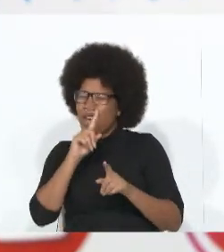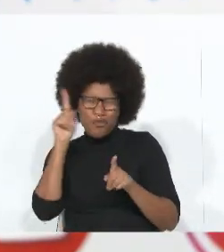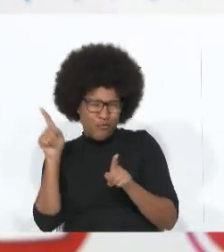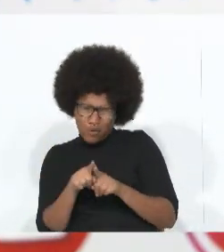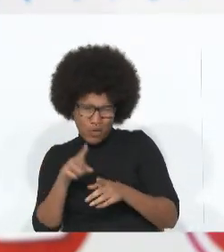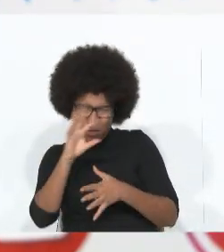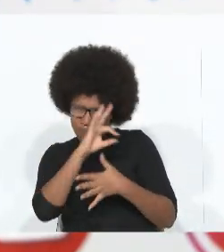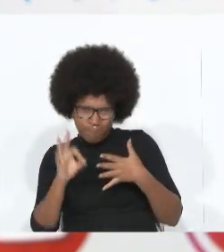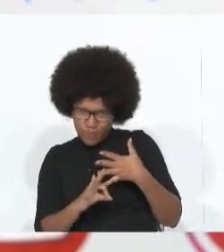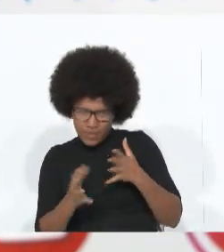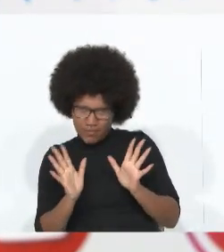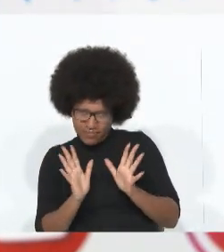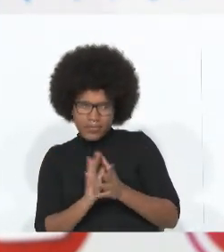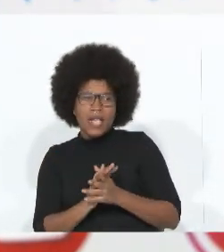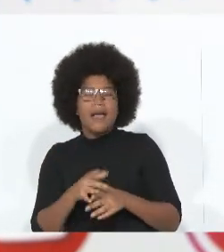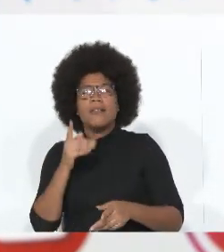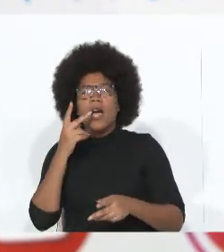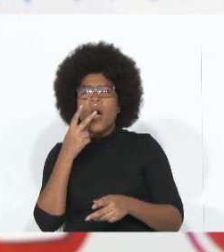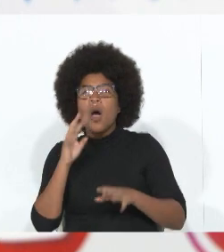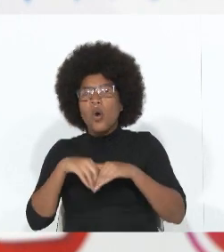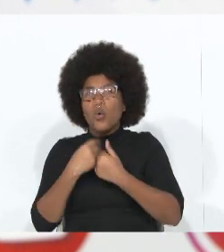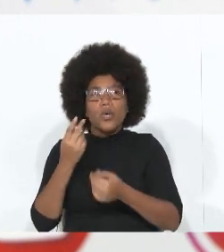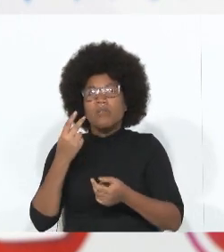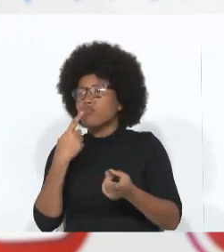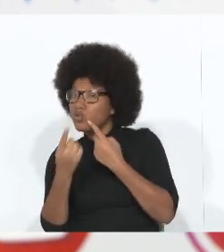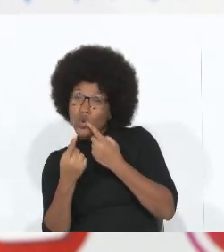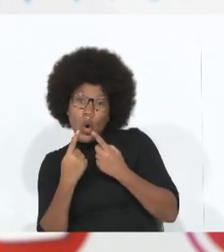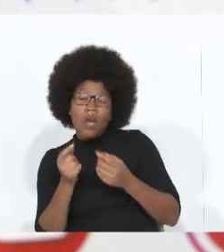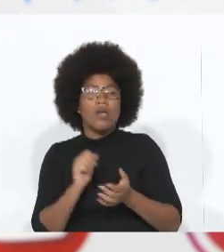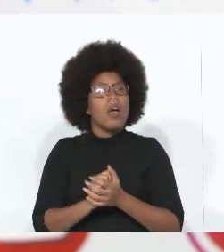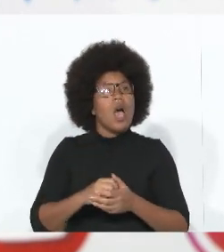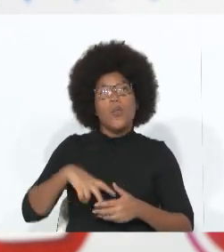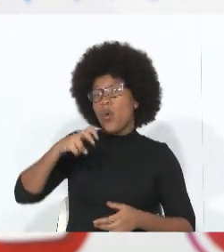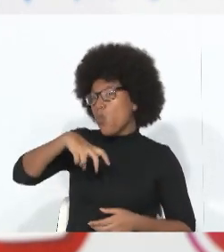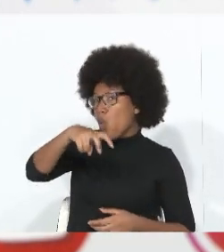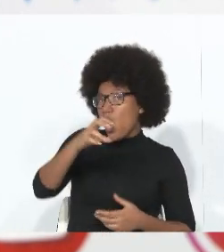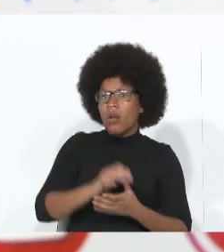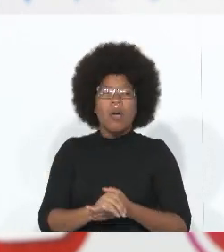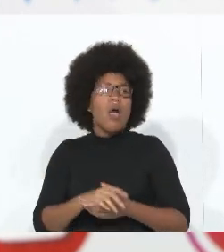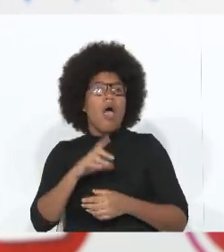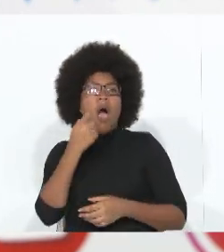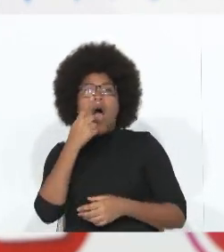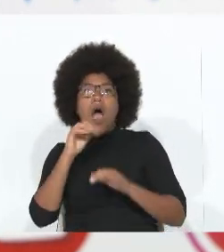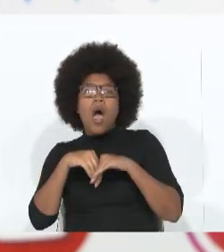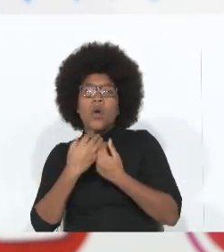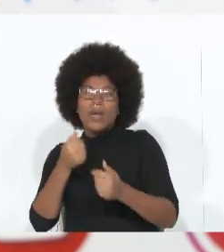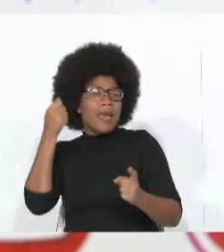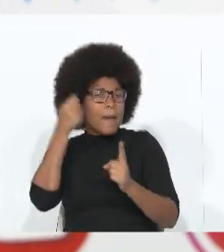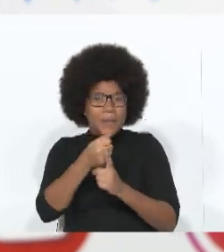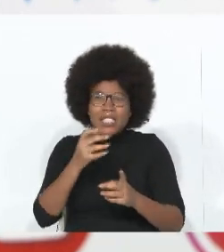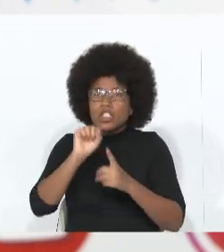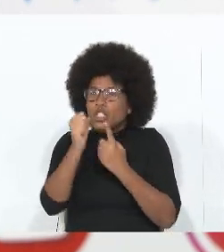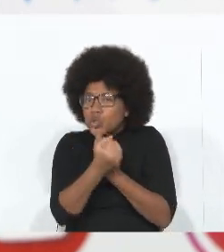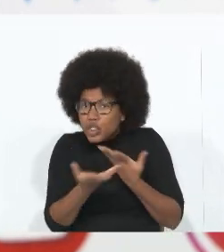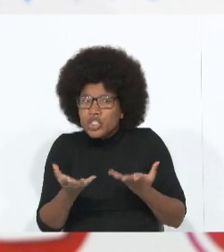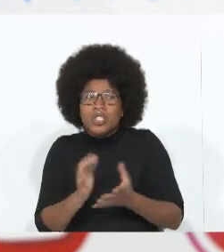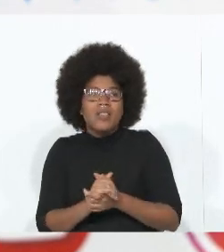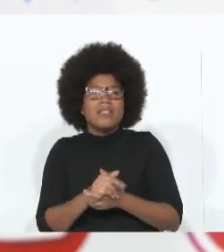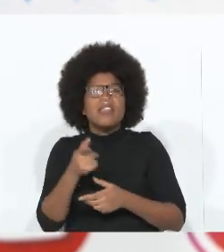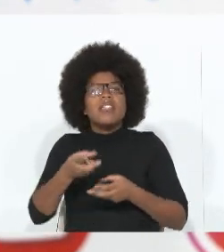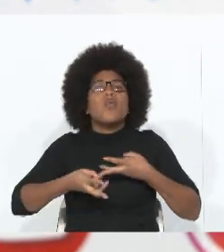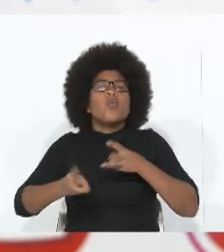because I stick with us. I mean, how we talk, how we walk, how we deal with situations, the way Trinis deal with things,